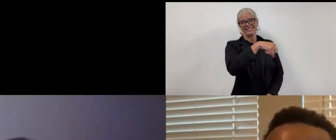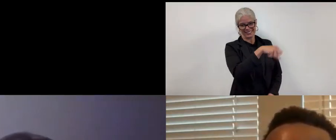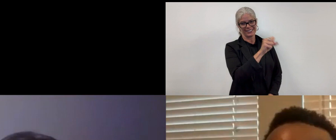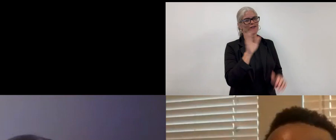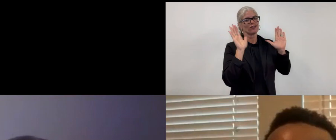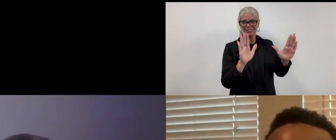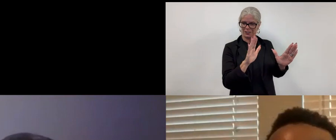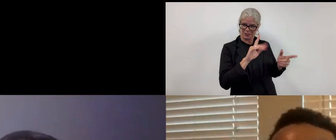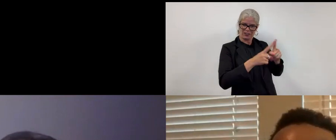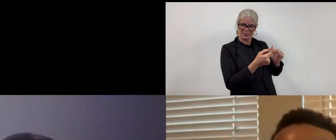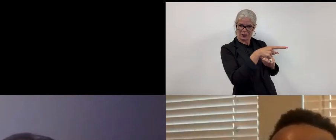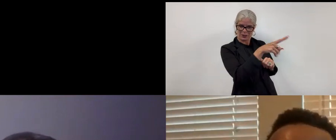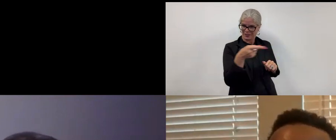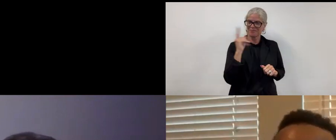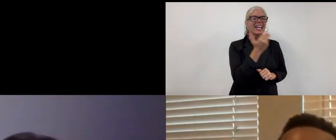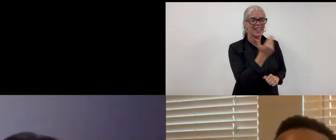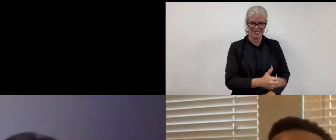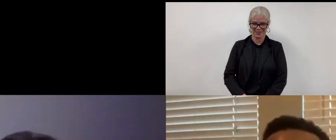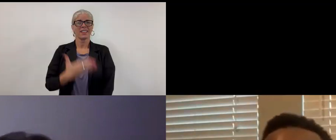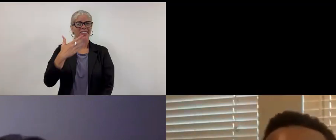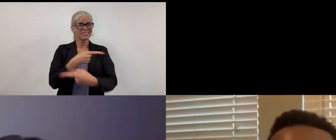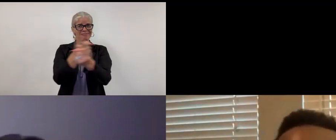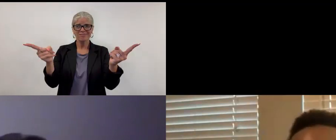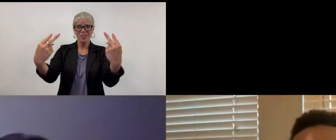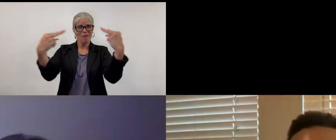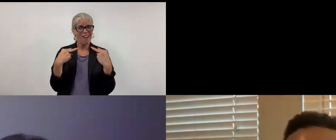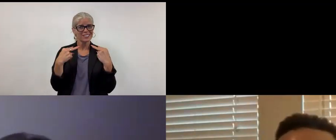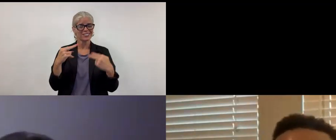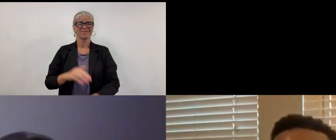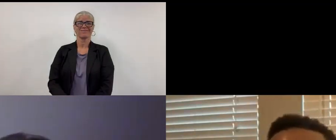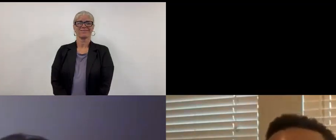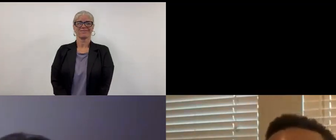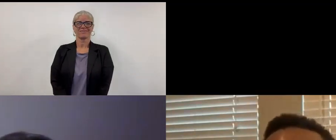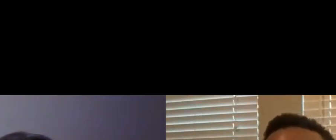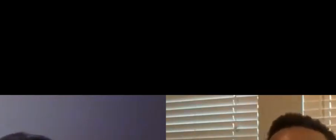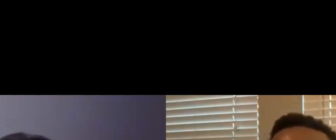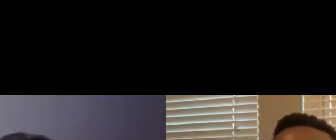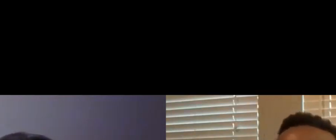Yes. Great to be friends, Linda. Thank you so much. Thanks everyone for tuning in.